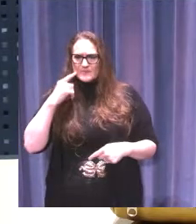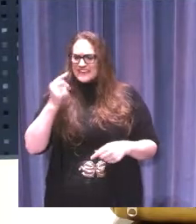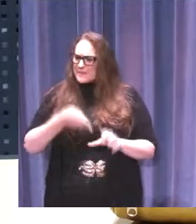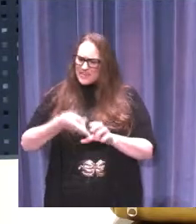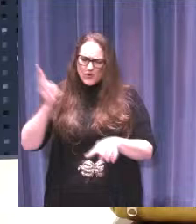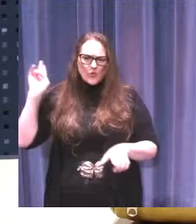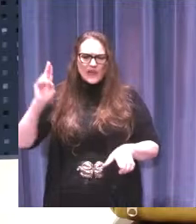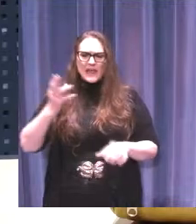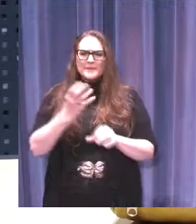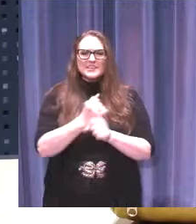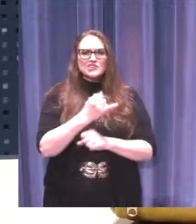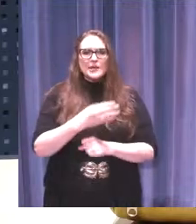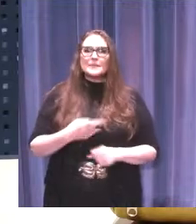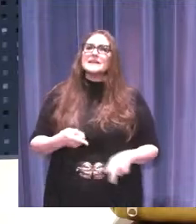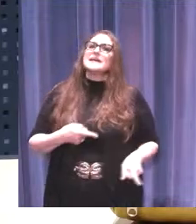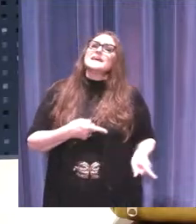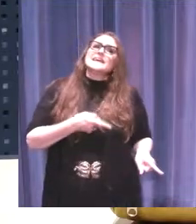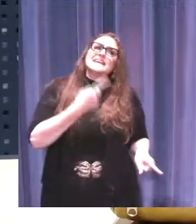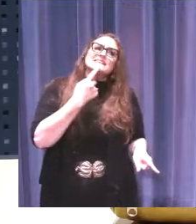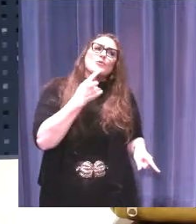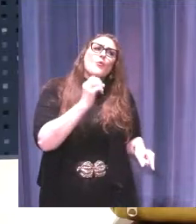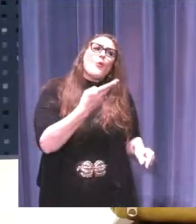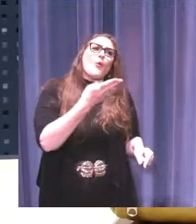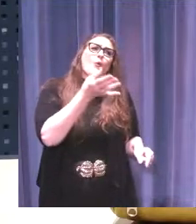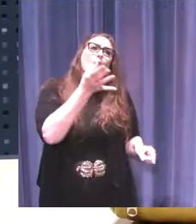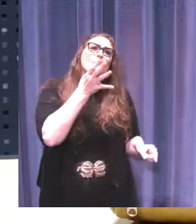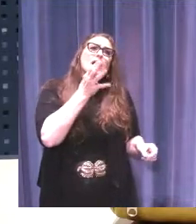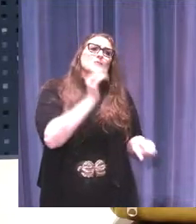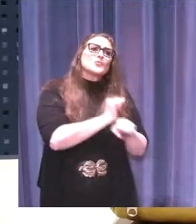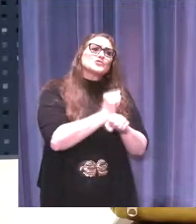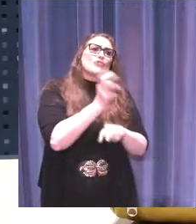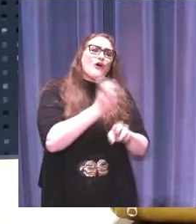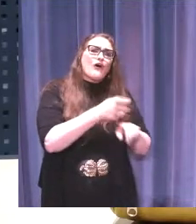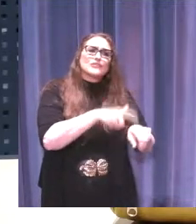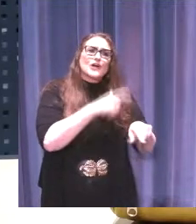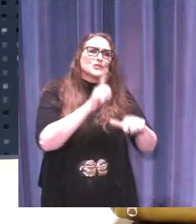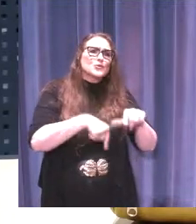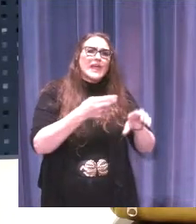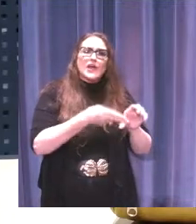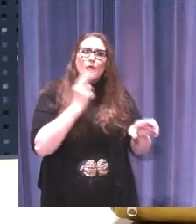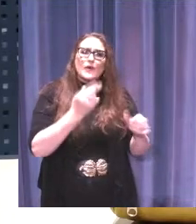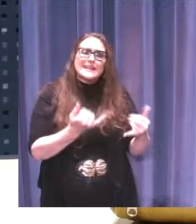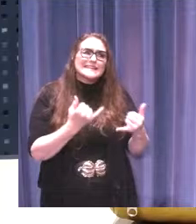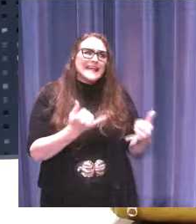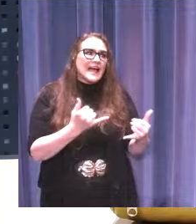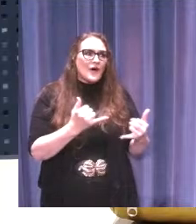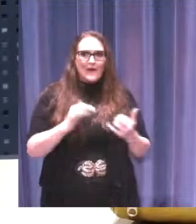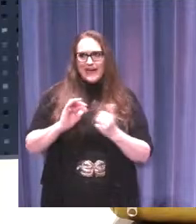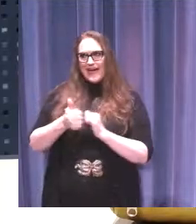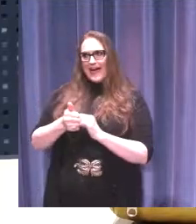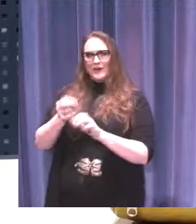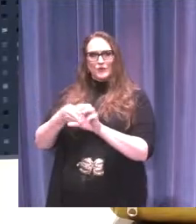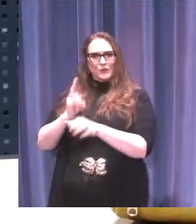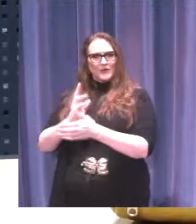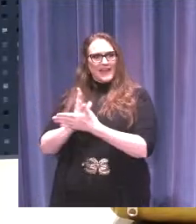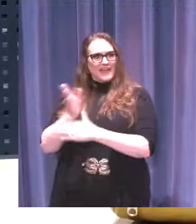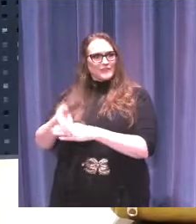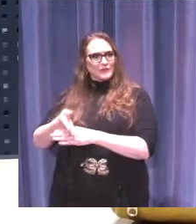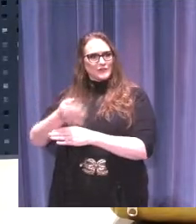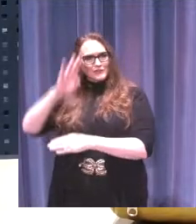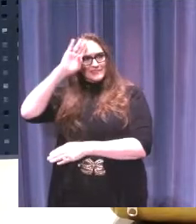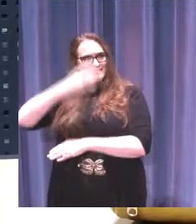and get a job." And he goes, "Oh, Mom, you've worked so hard and so long, you can't quit now." How do you quit after your son tells you